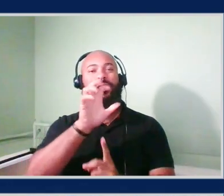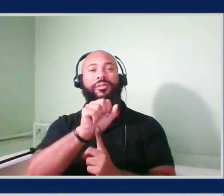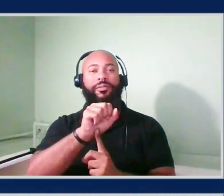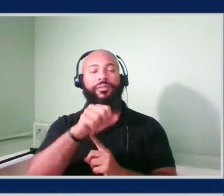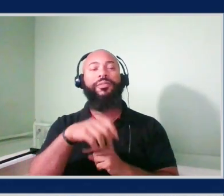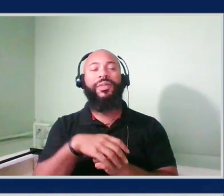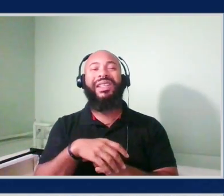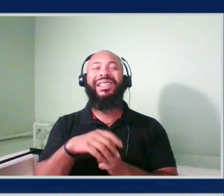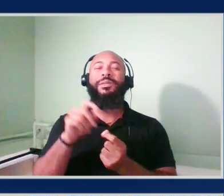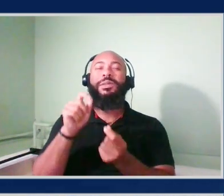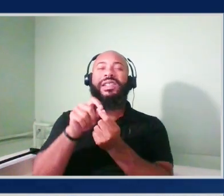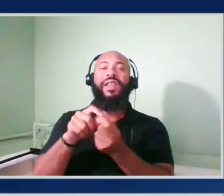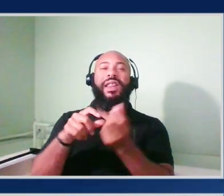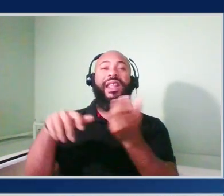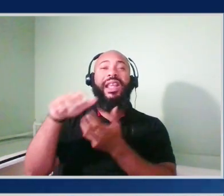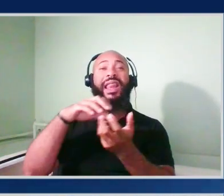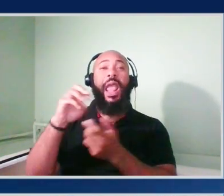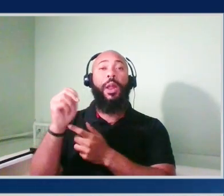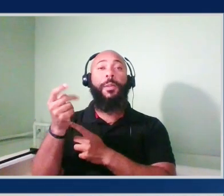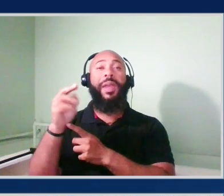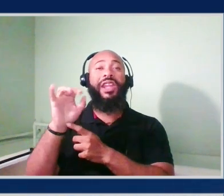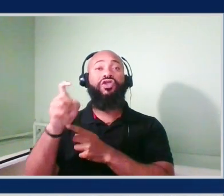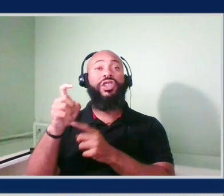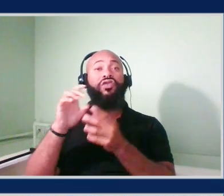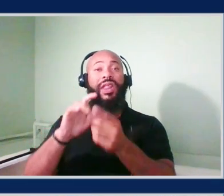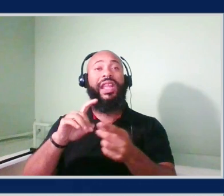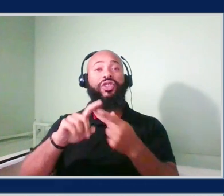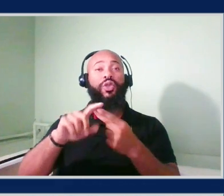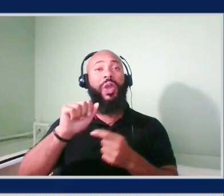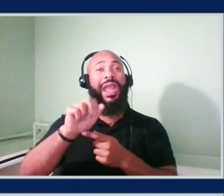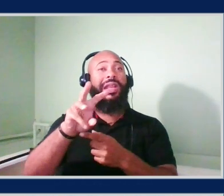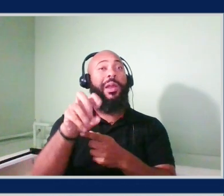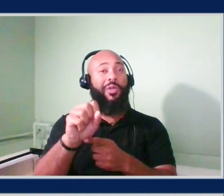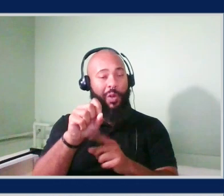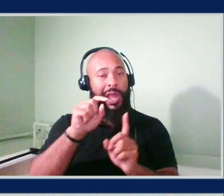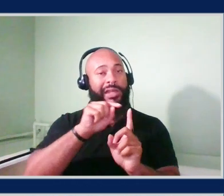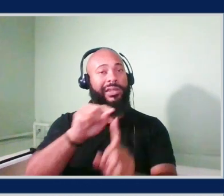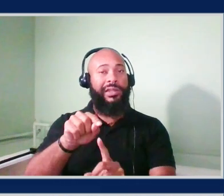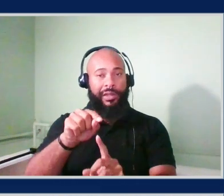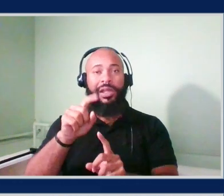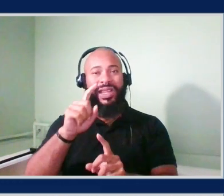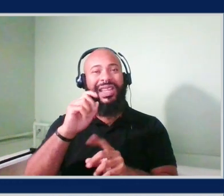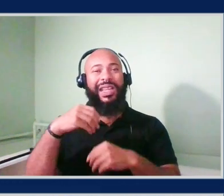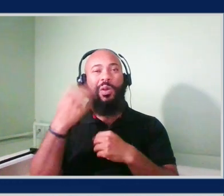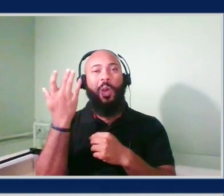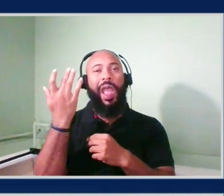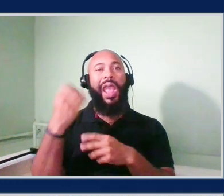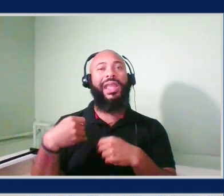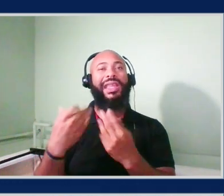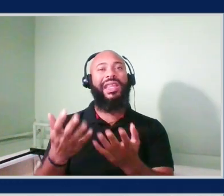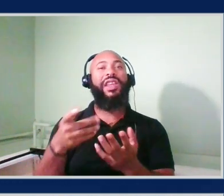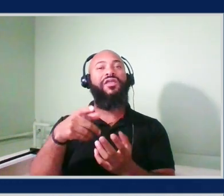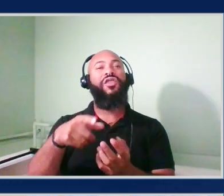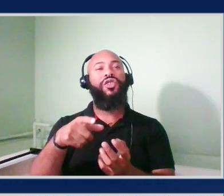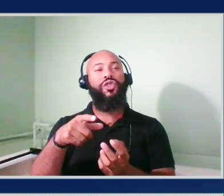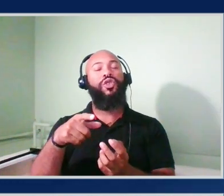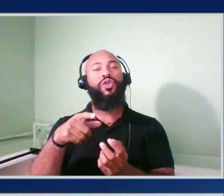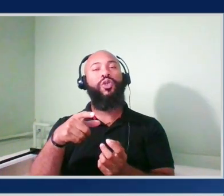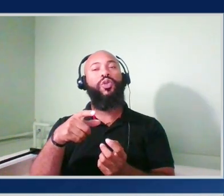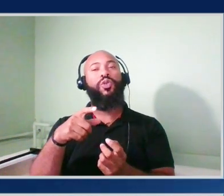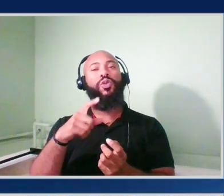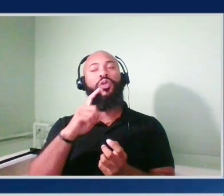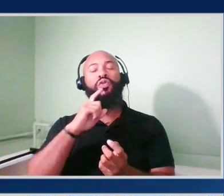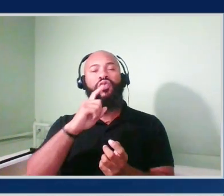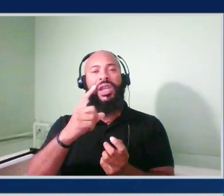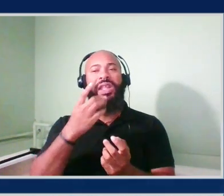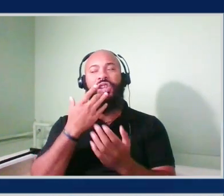Specifically the cloud matrix when it comes to AWS, because it gives you kind of like a really good